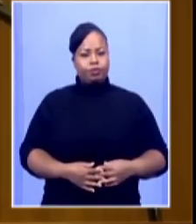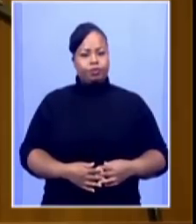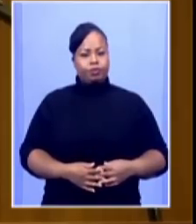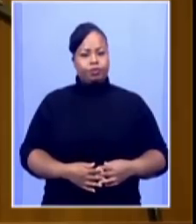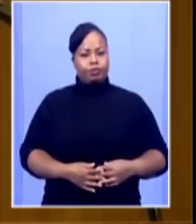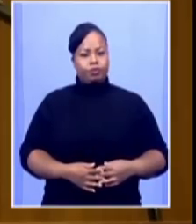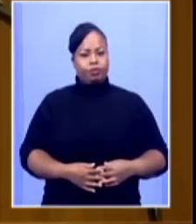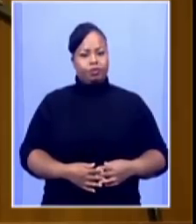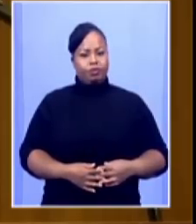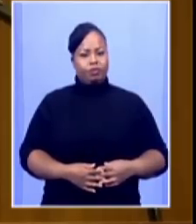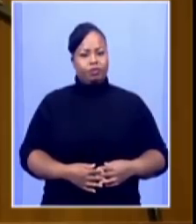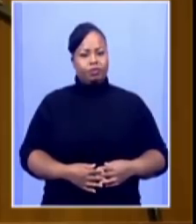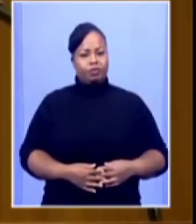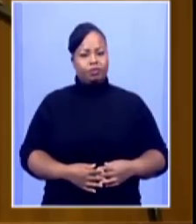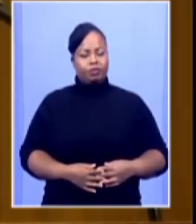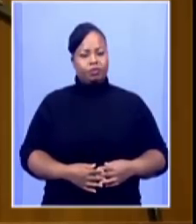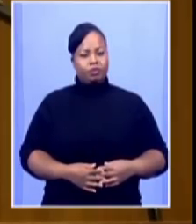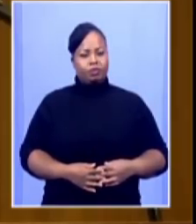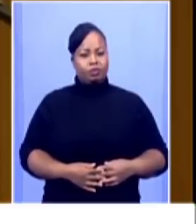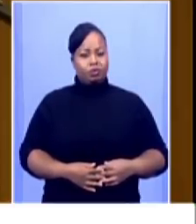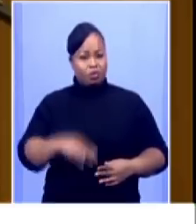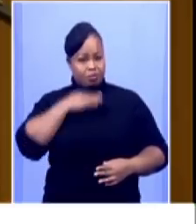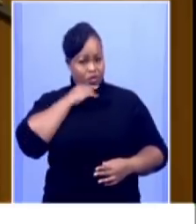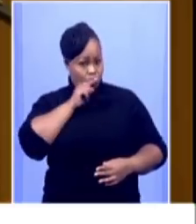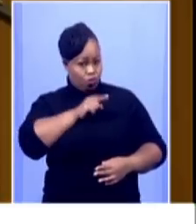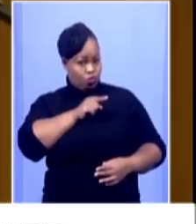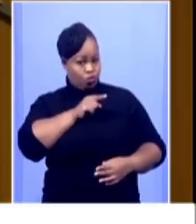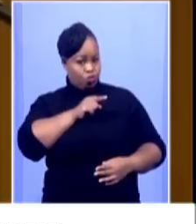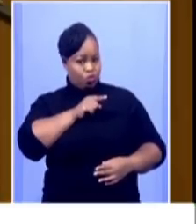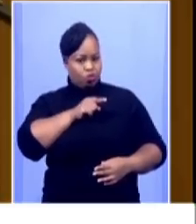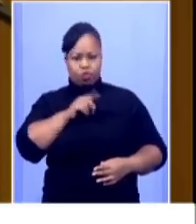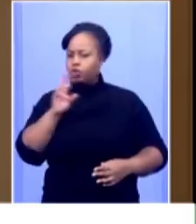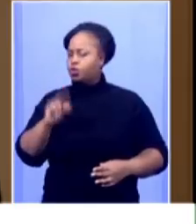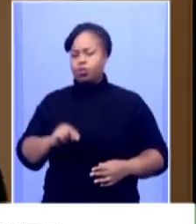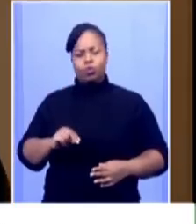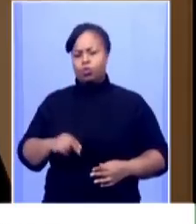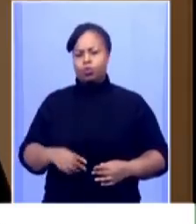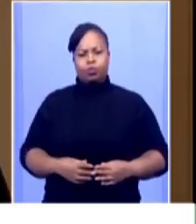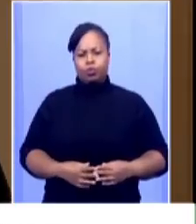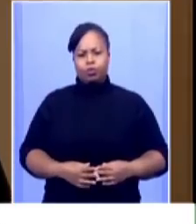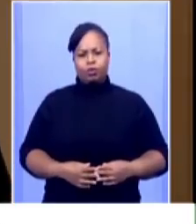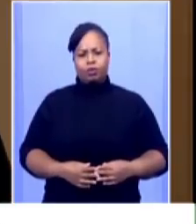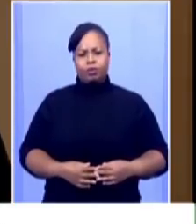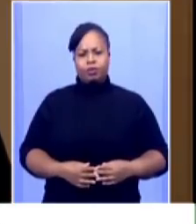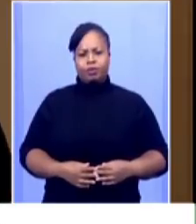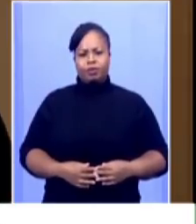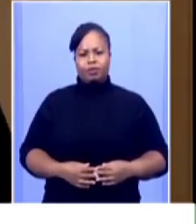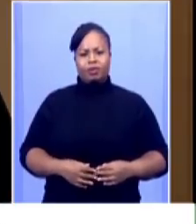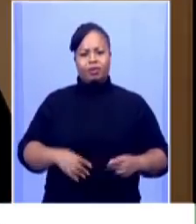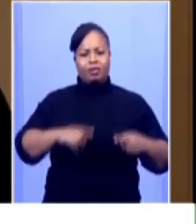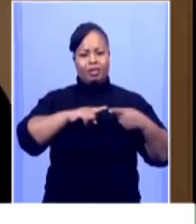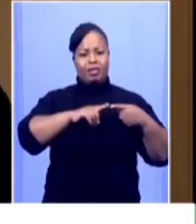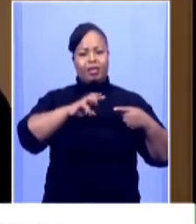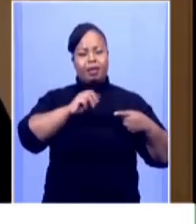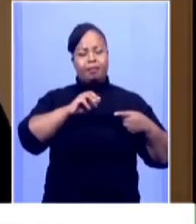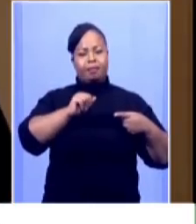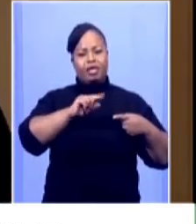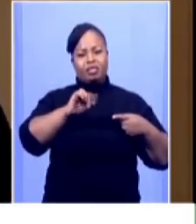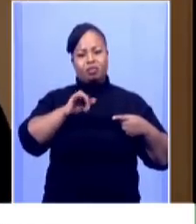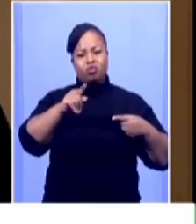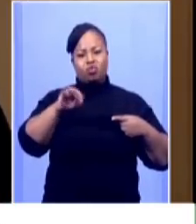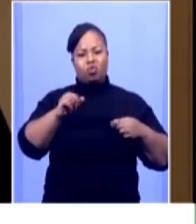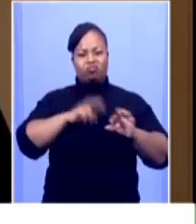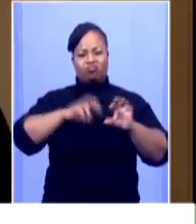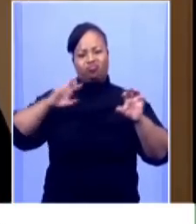Mr. Magashule in your state? No, my lady. Mr. Mazibuko withdrew on the previous occasion and